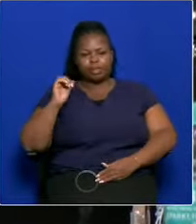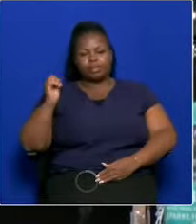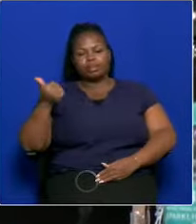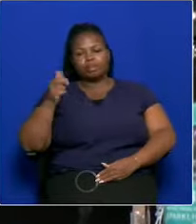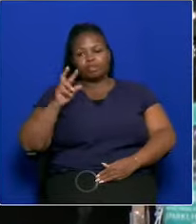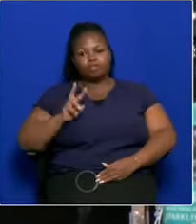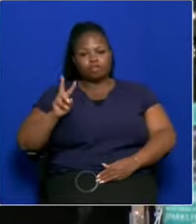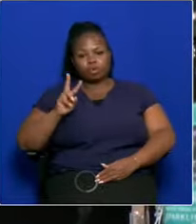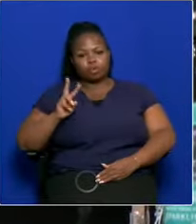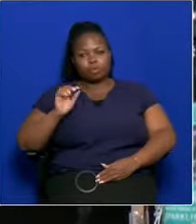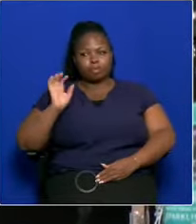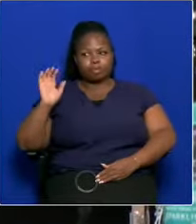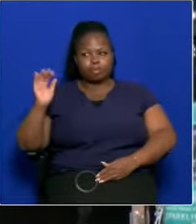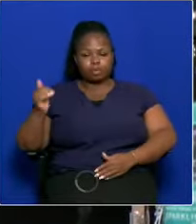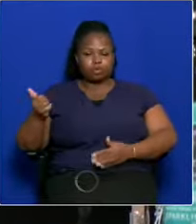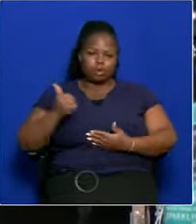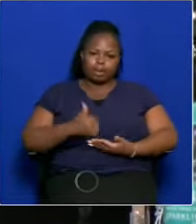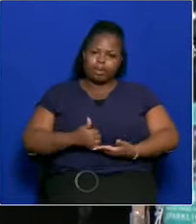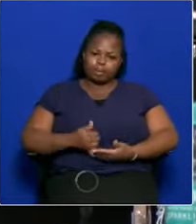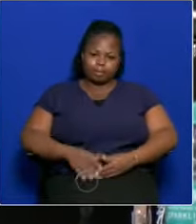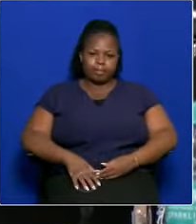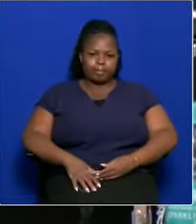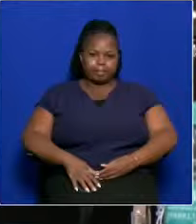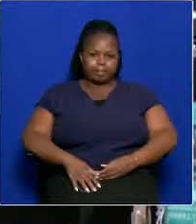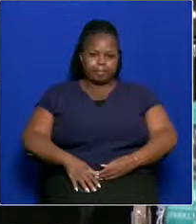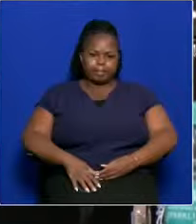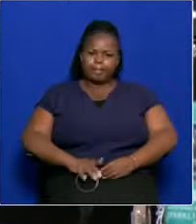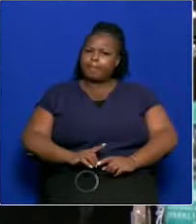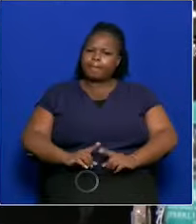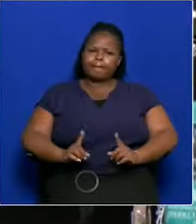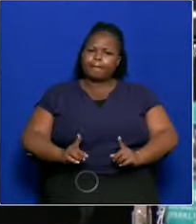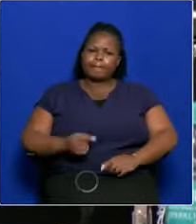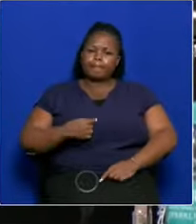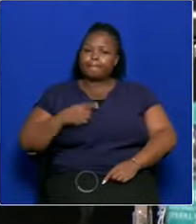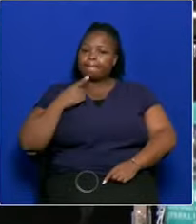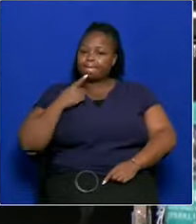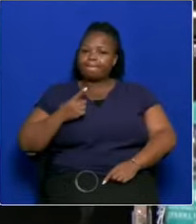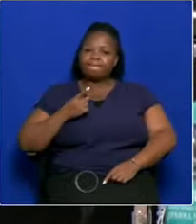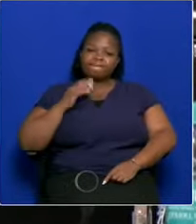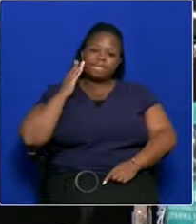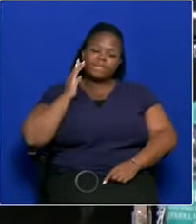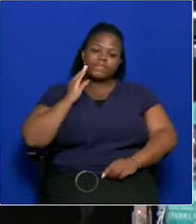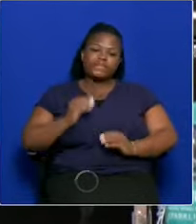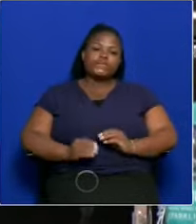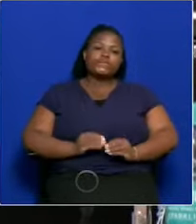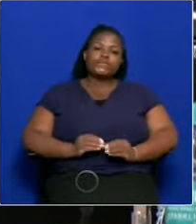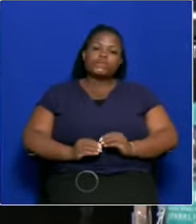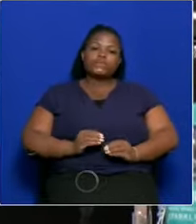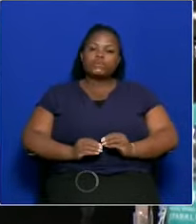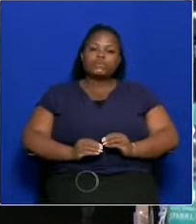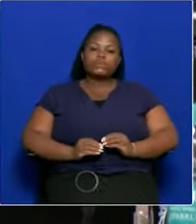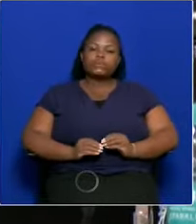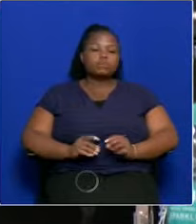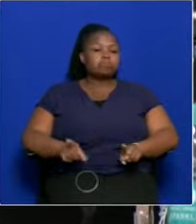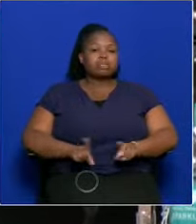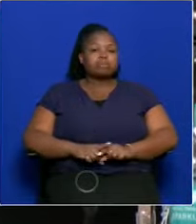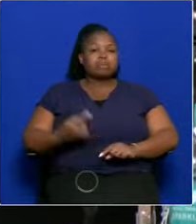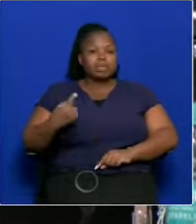assistance. What you don't tell us is when exactly was it fixed? Was it fixed that very day?